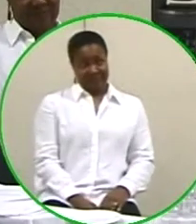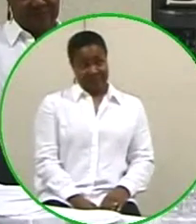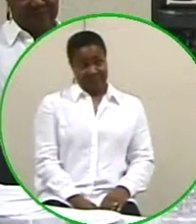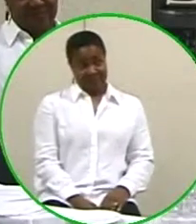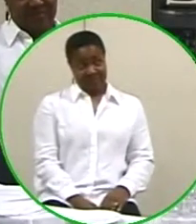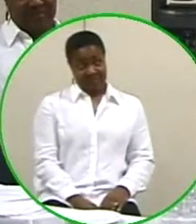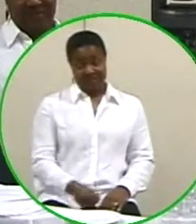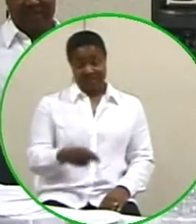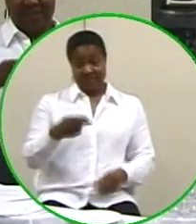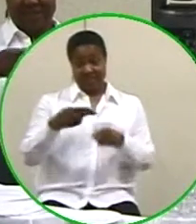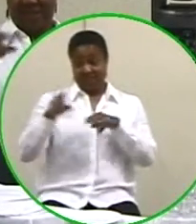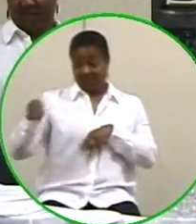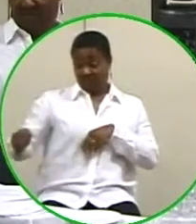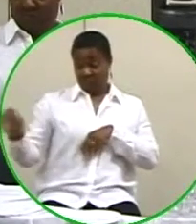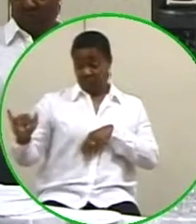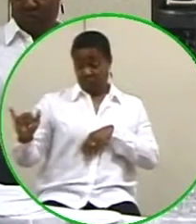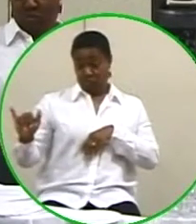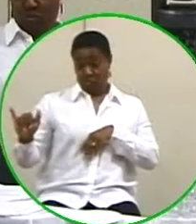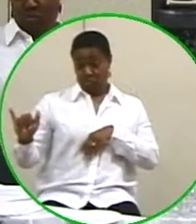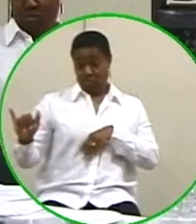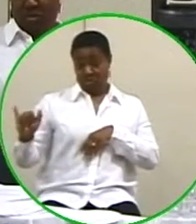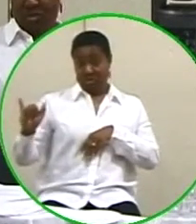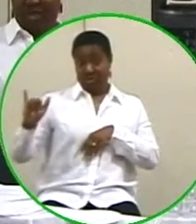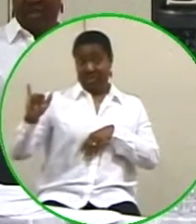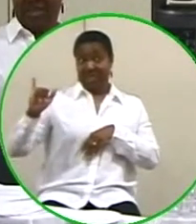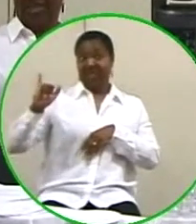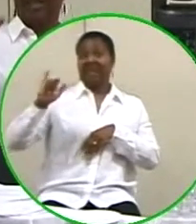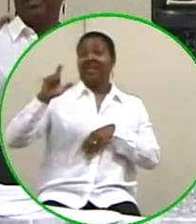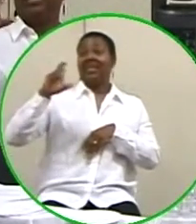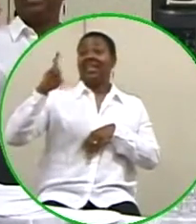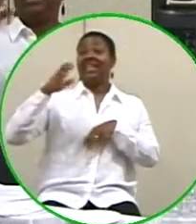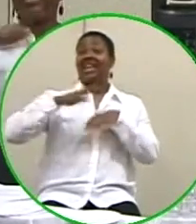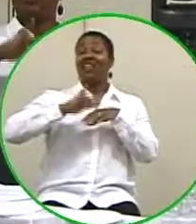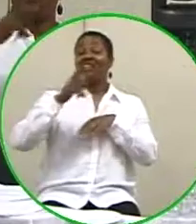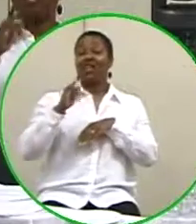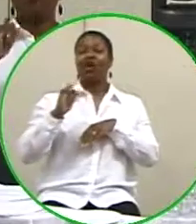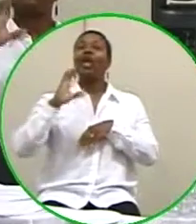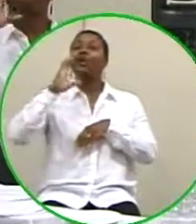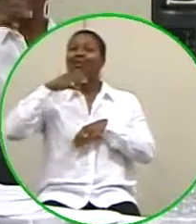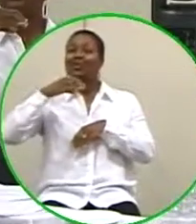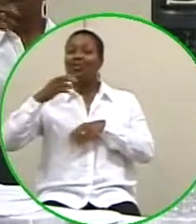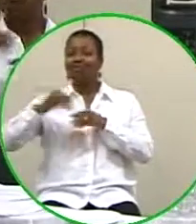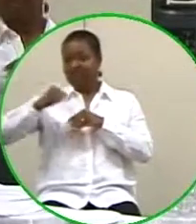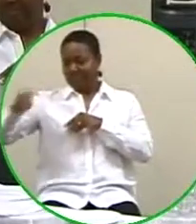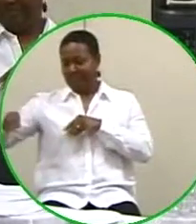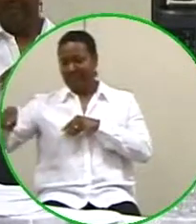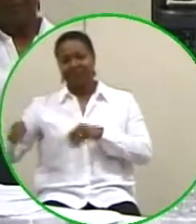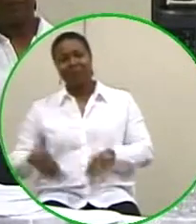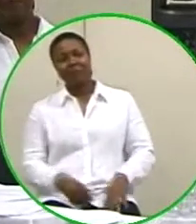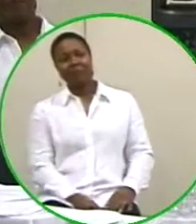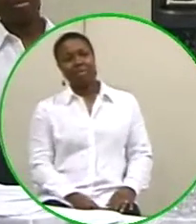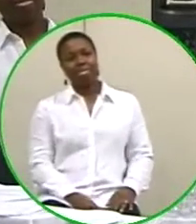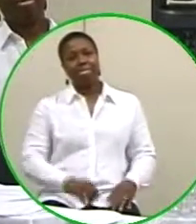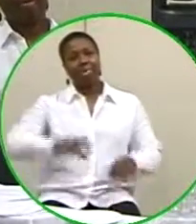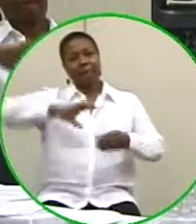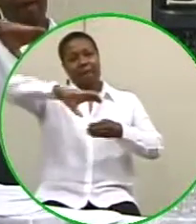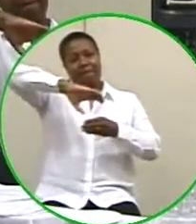Do I get to put the knife down? Do you Put have- the lid on the jelly. All right, we'll presume I can put the knife down.